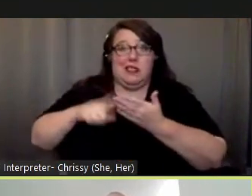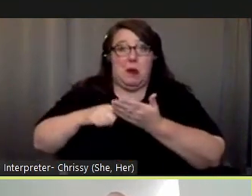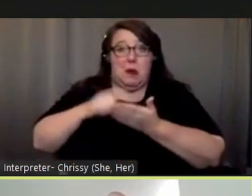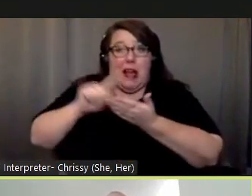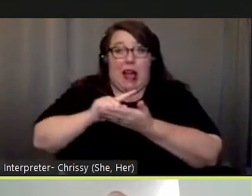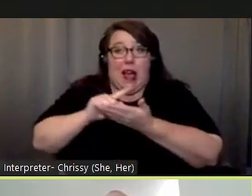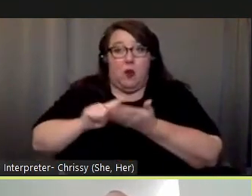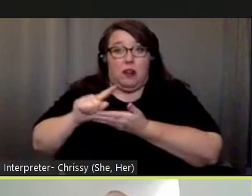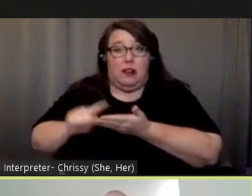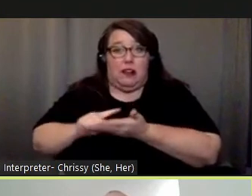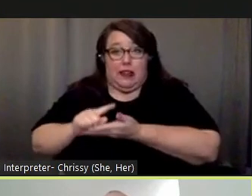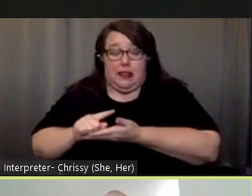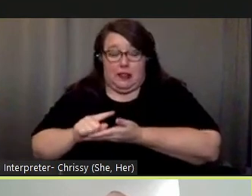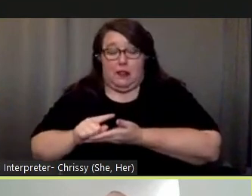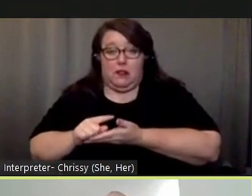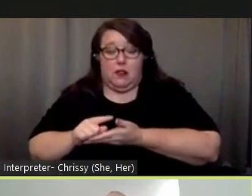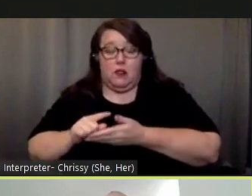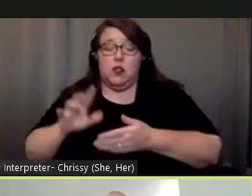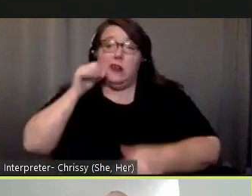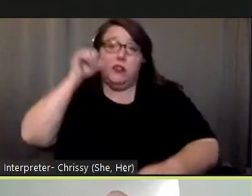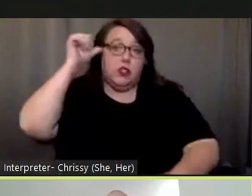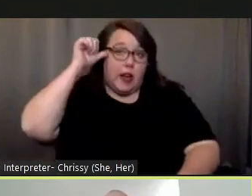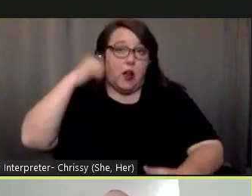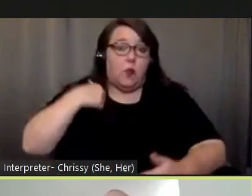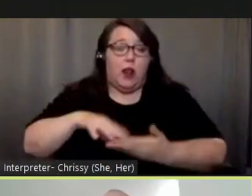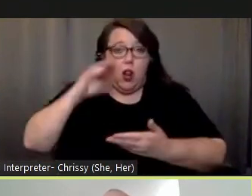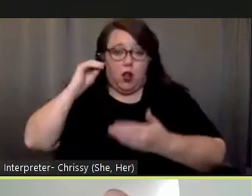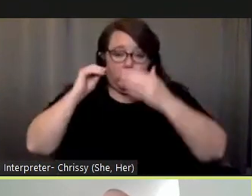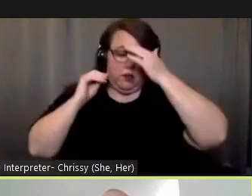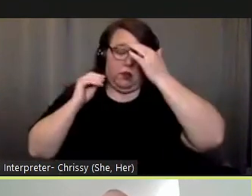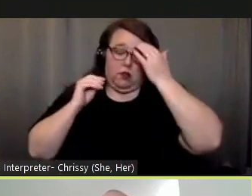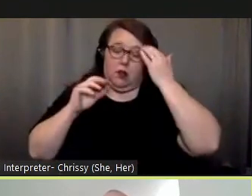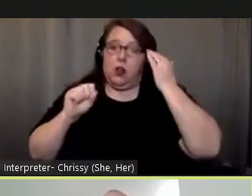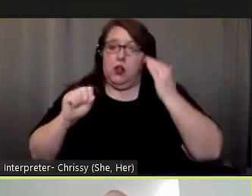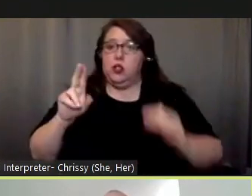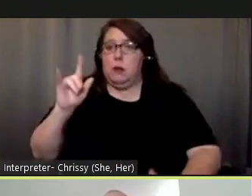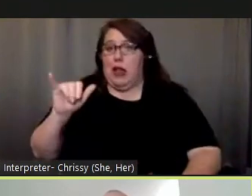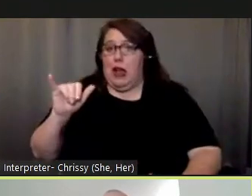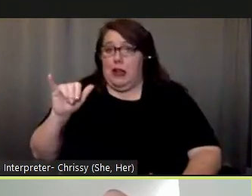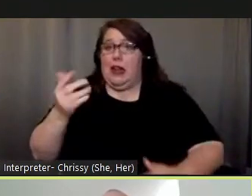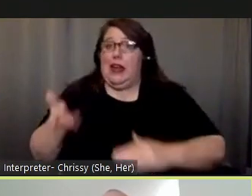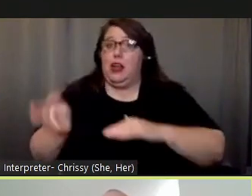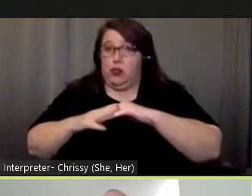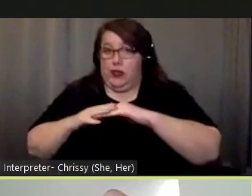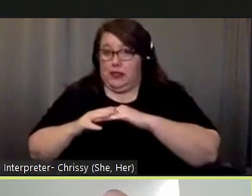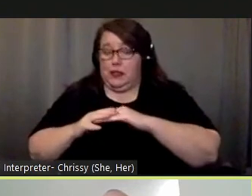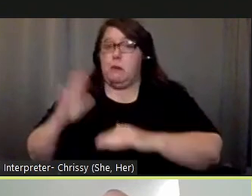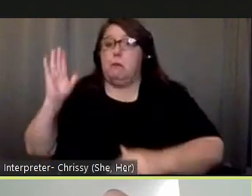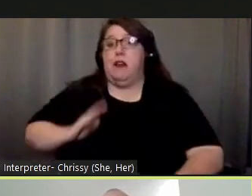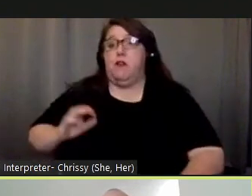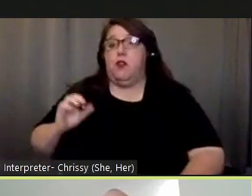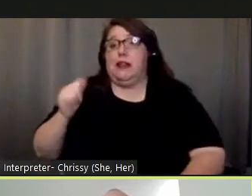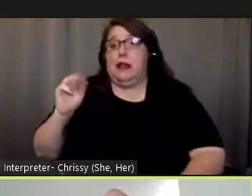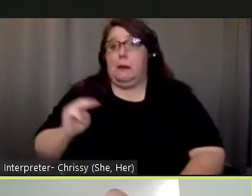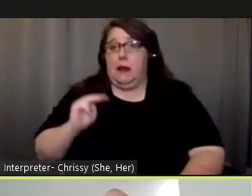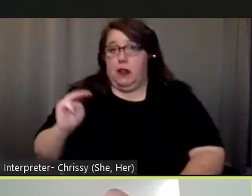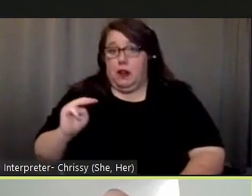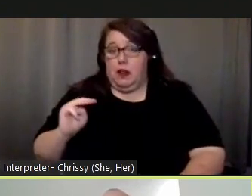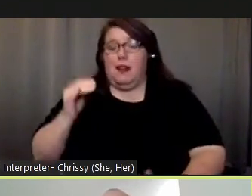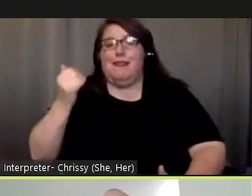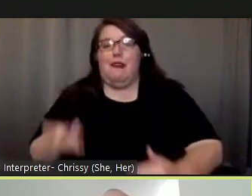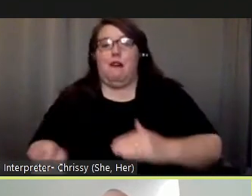And so what we learned yesterday is that there is an increase in supply from 10 million doses to 11 million doses